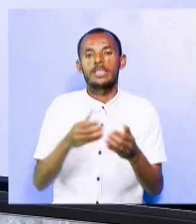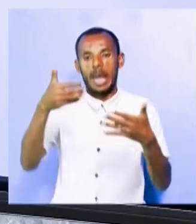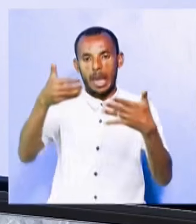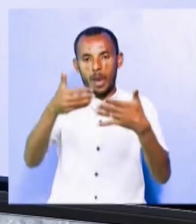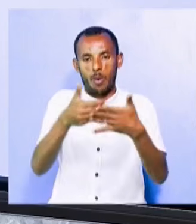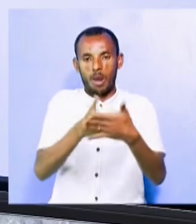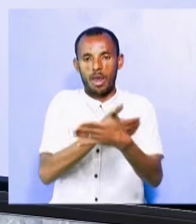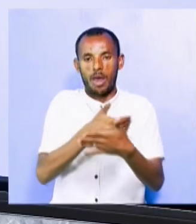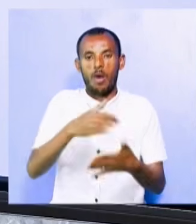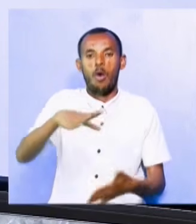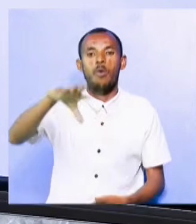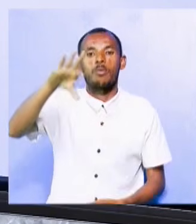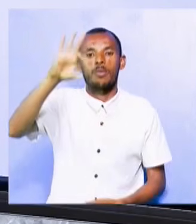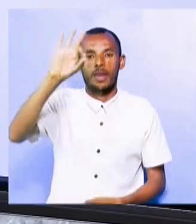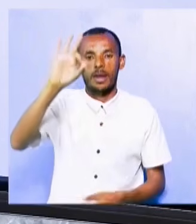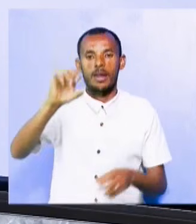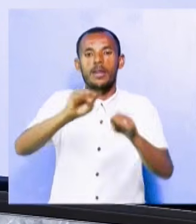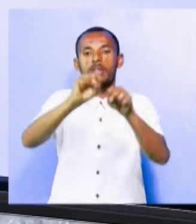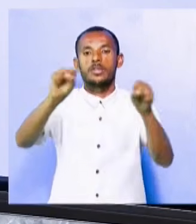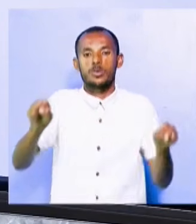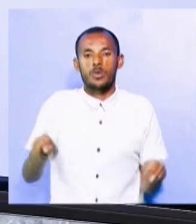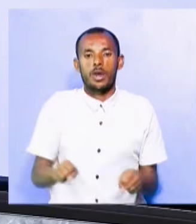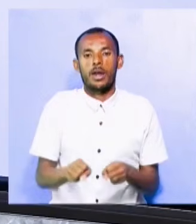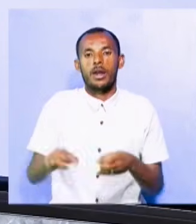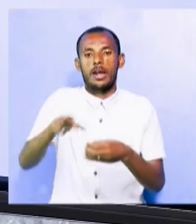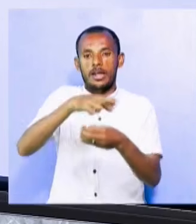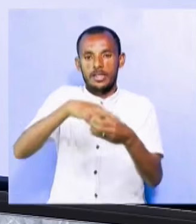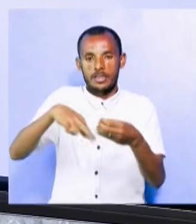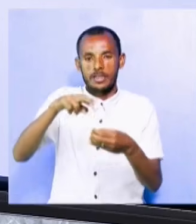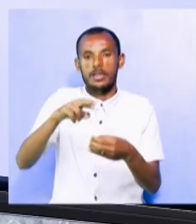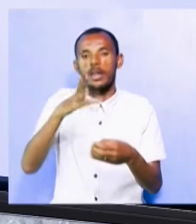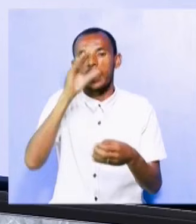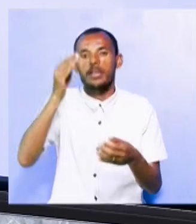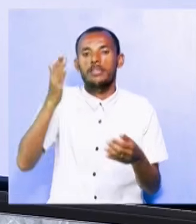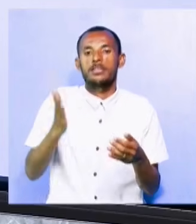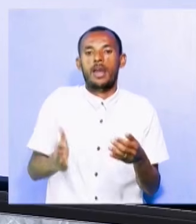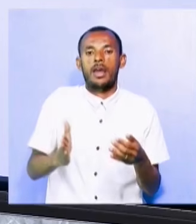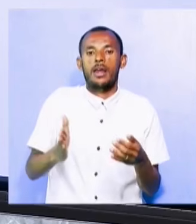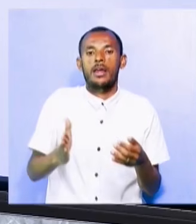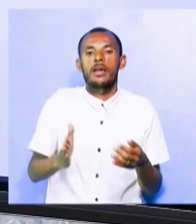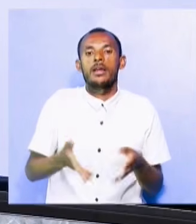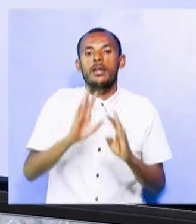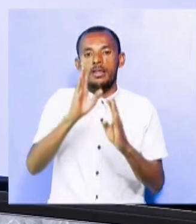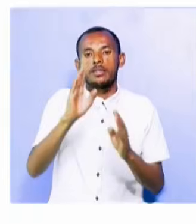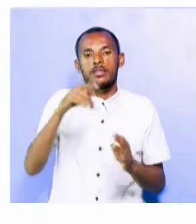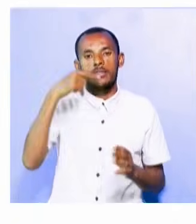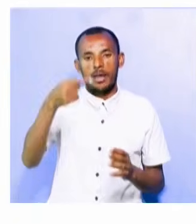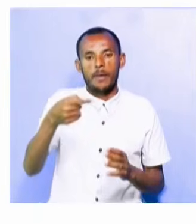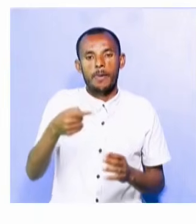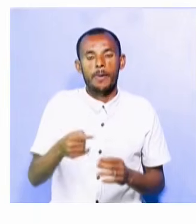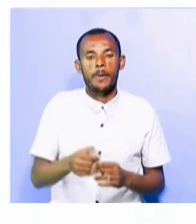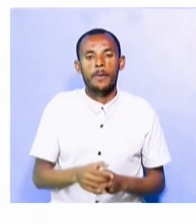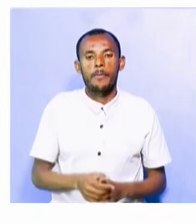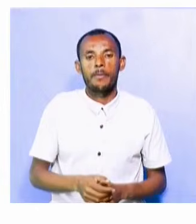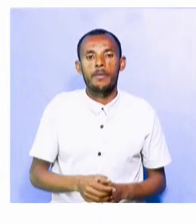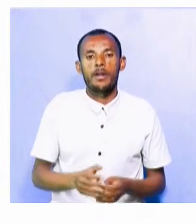newly obtained square region and the side. Okay, let's say